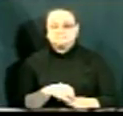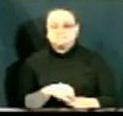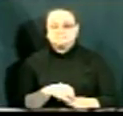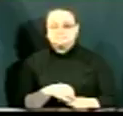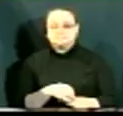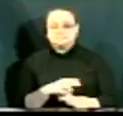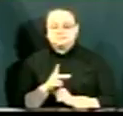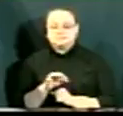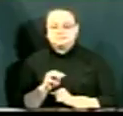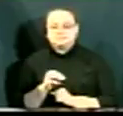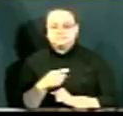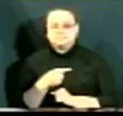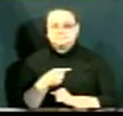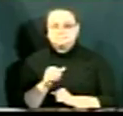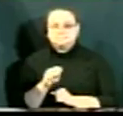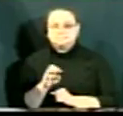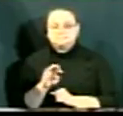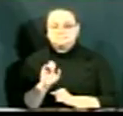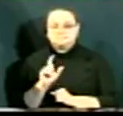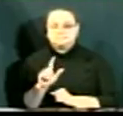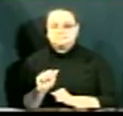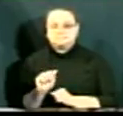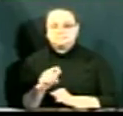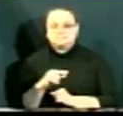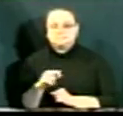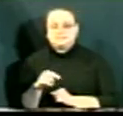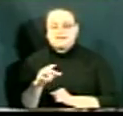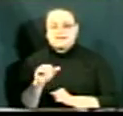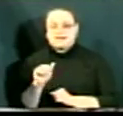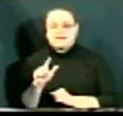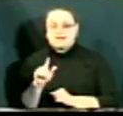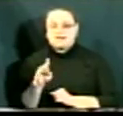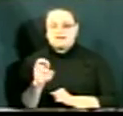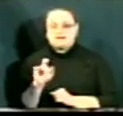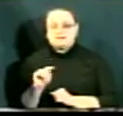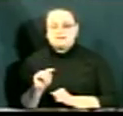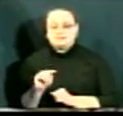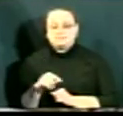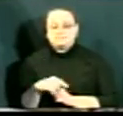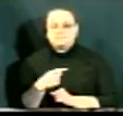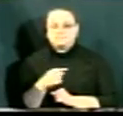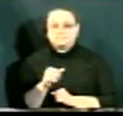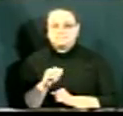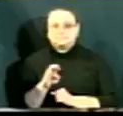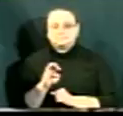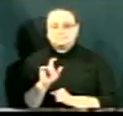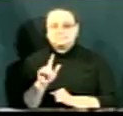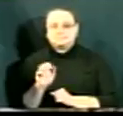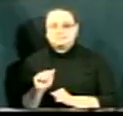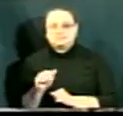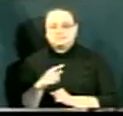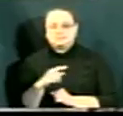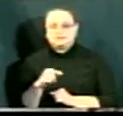Kim, then Gabriella, then Albert. Yeah, so Gabriella, Albert, Kim.